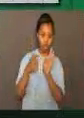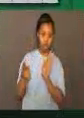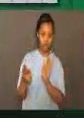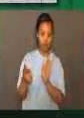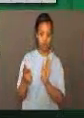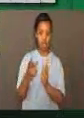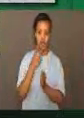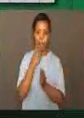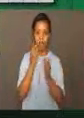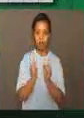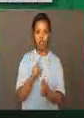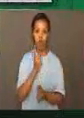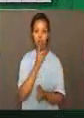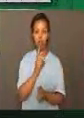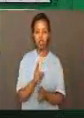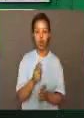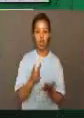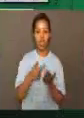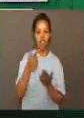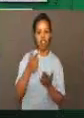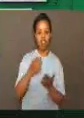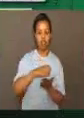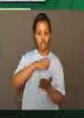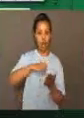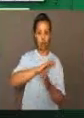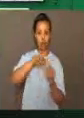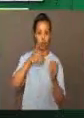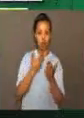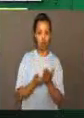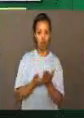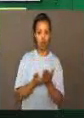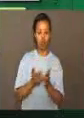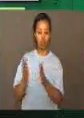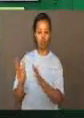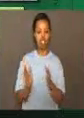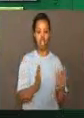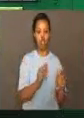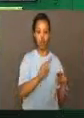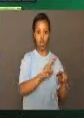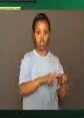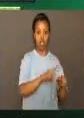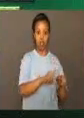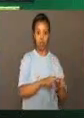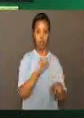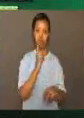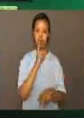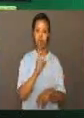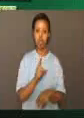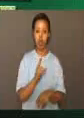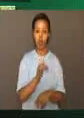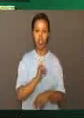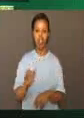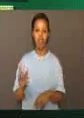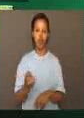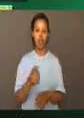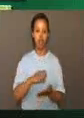can see that the elements are arranged in a way that organizes similar